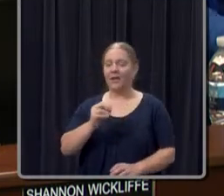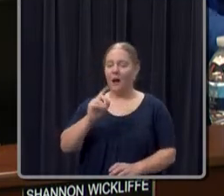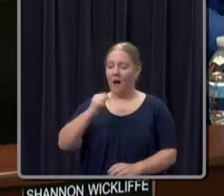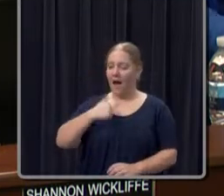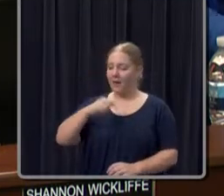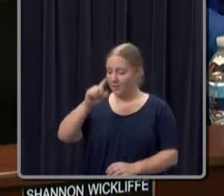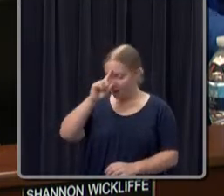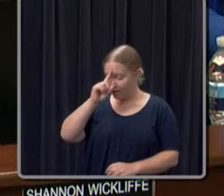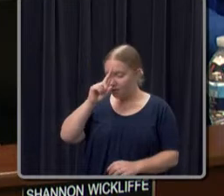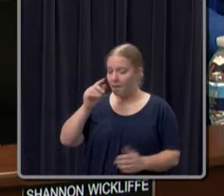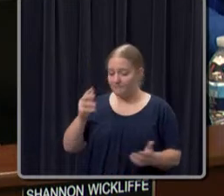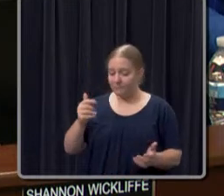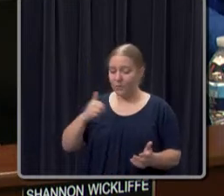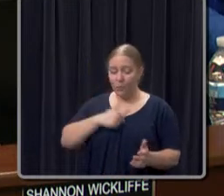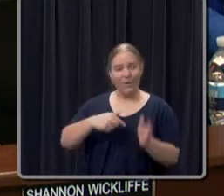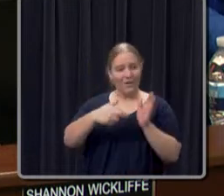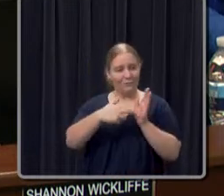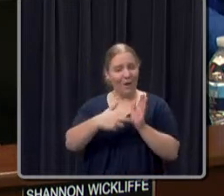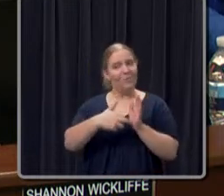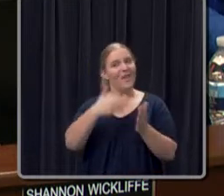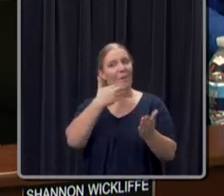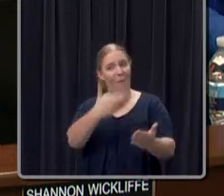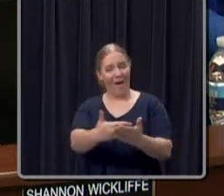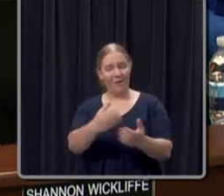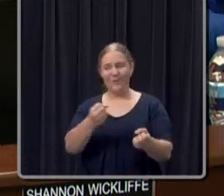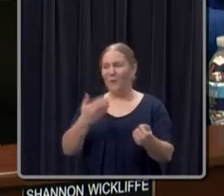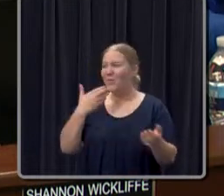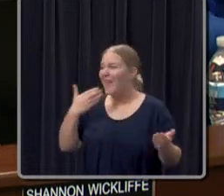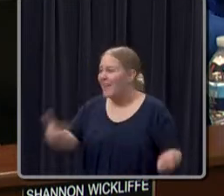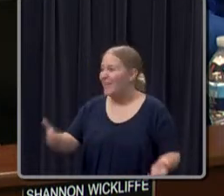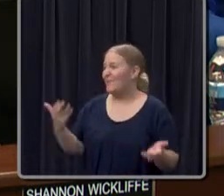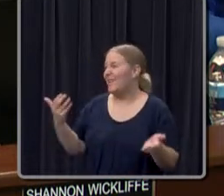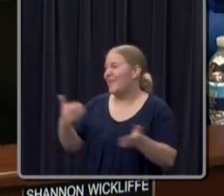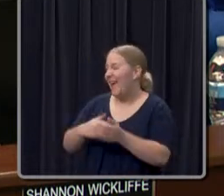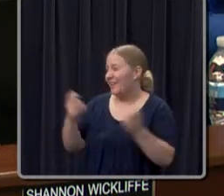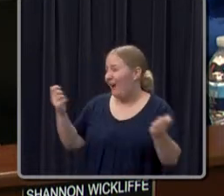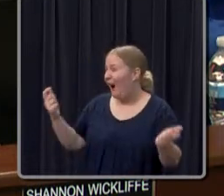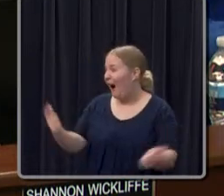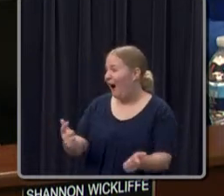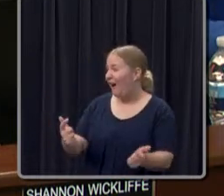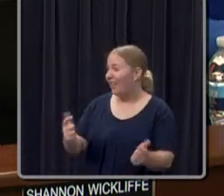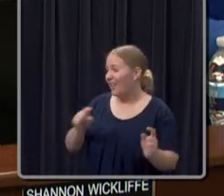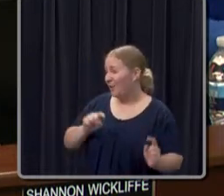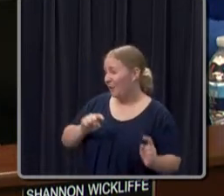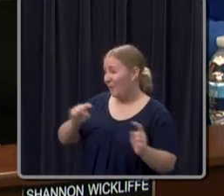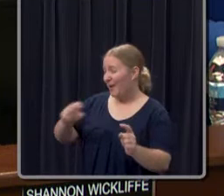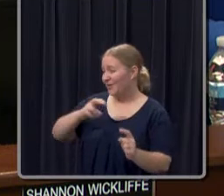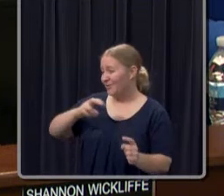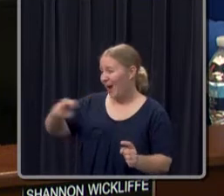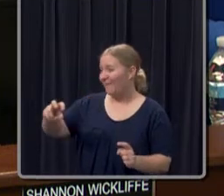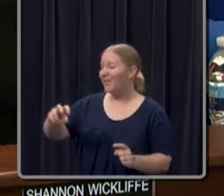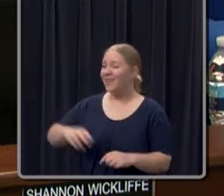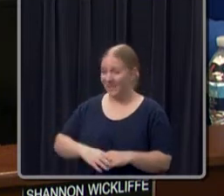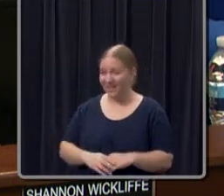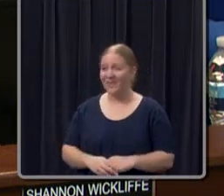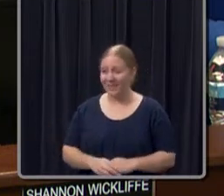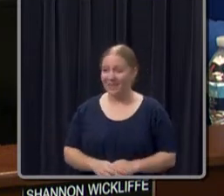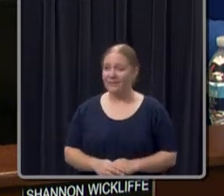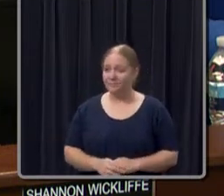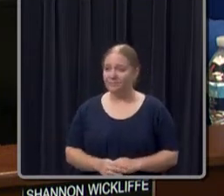think that we represent well. So thank you again for everybody who made that trip. I guess I'm on the hook next